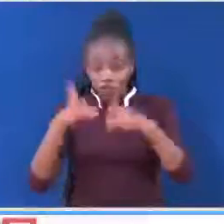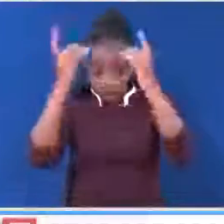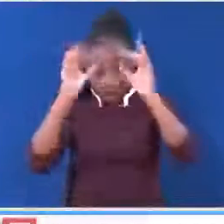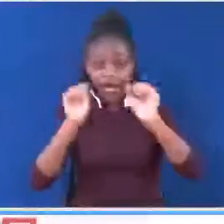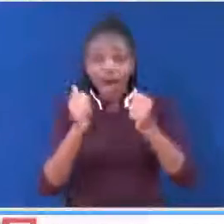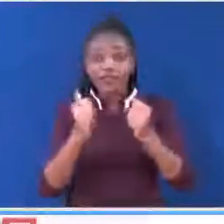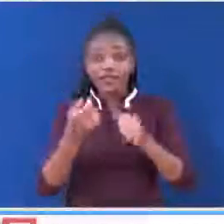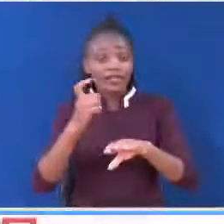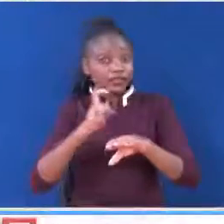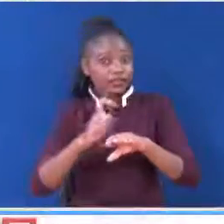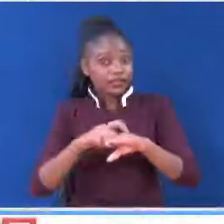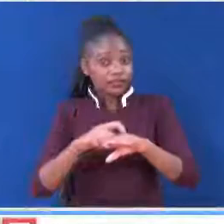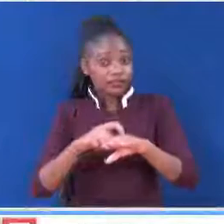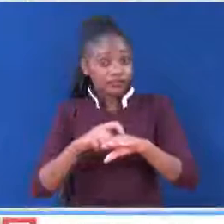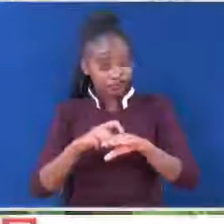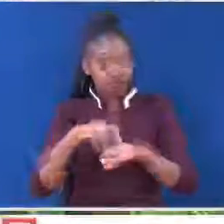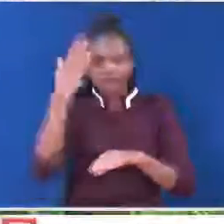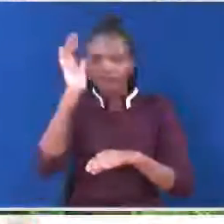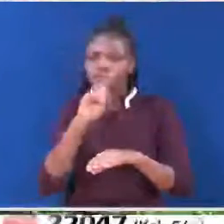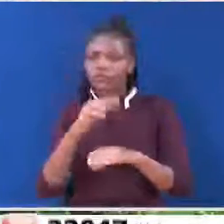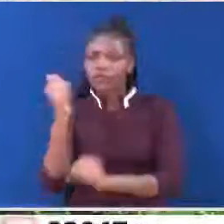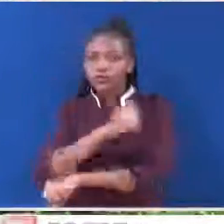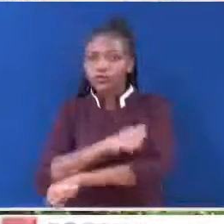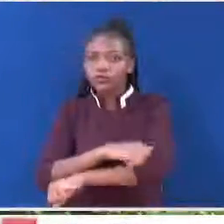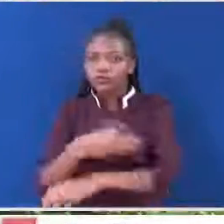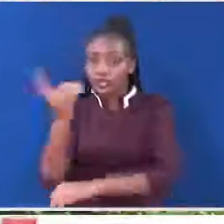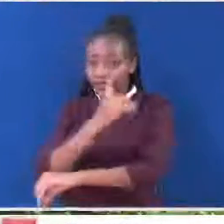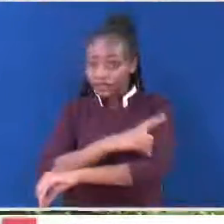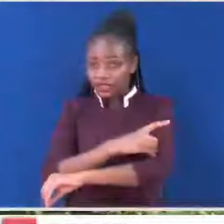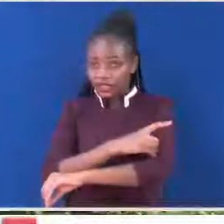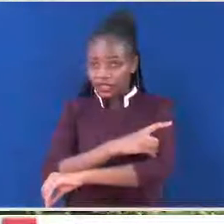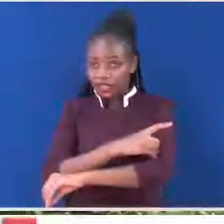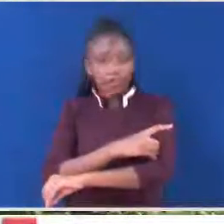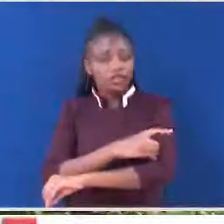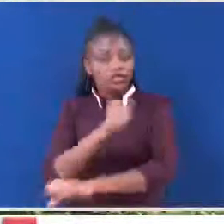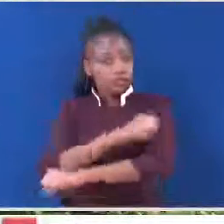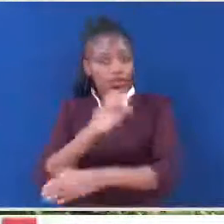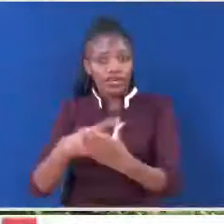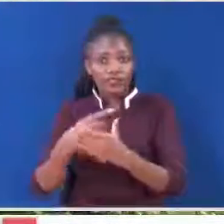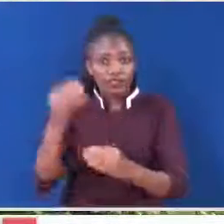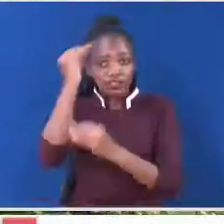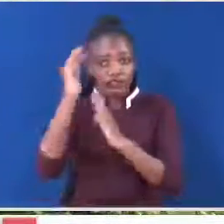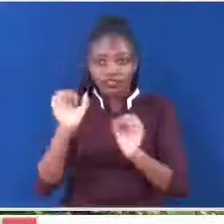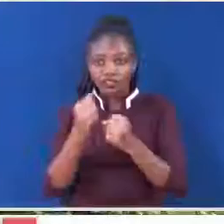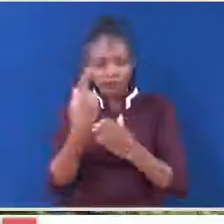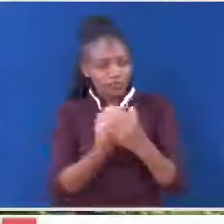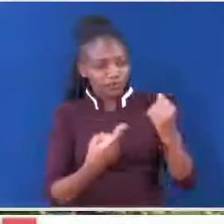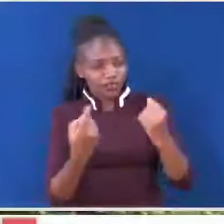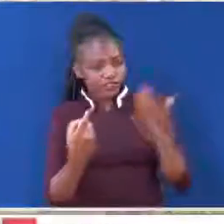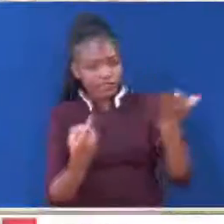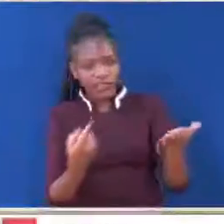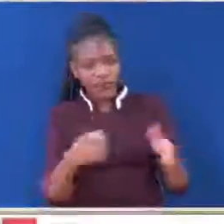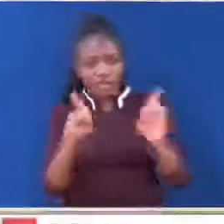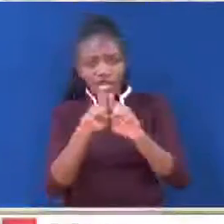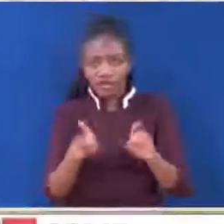was arrived at owing to the fact that the school is a day school and students cannot possibly be isolated within the facility.